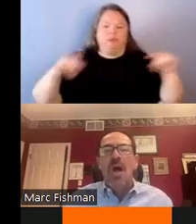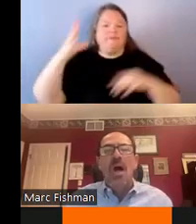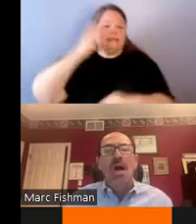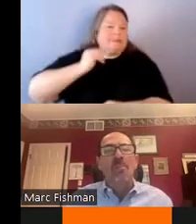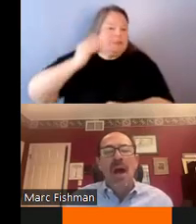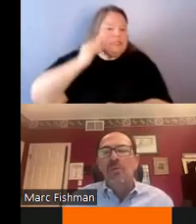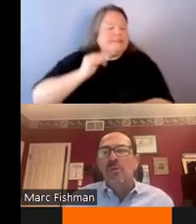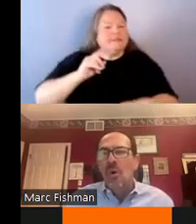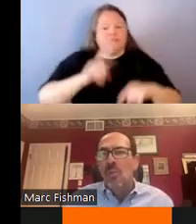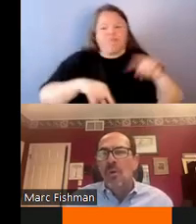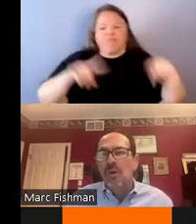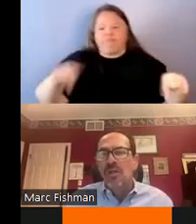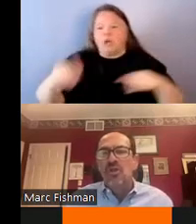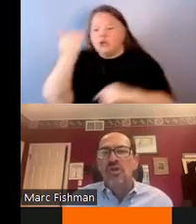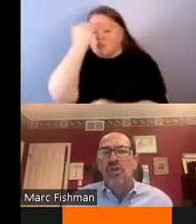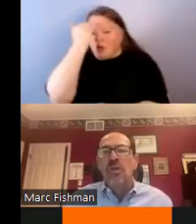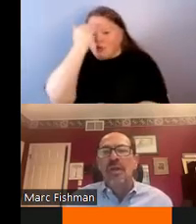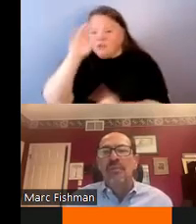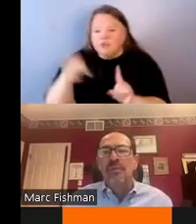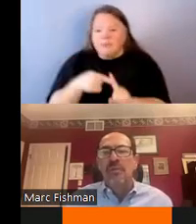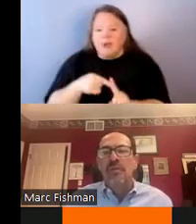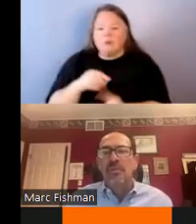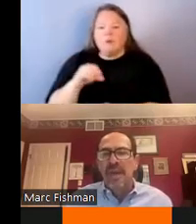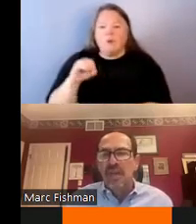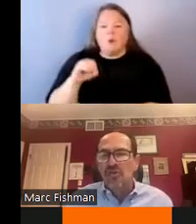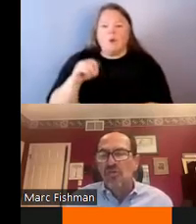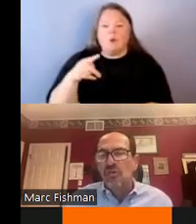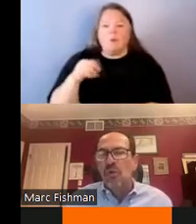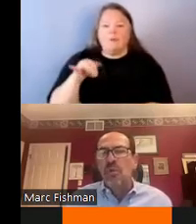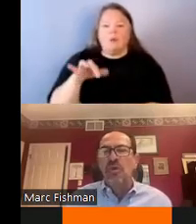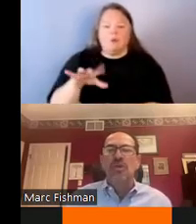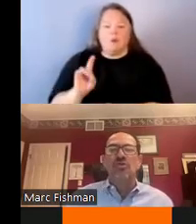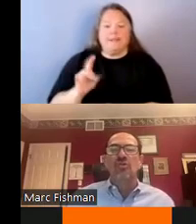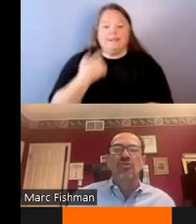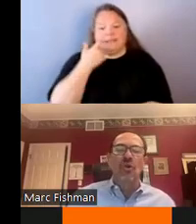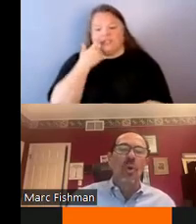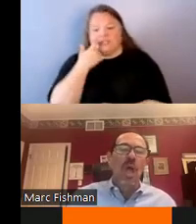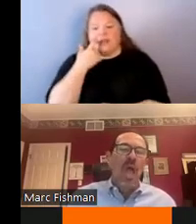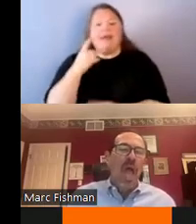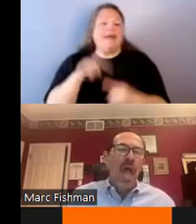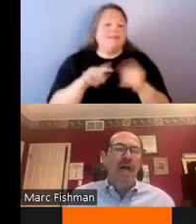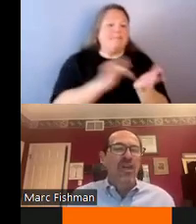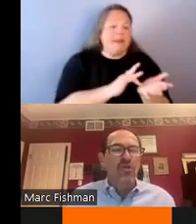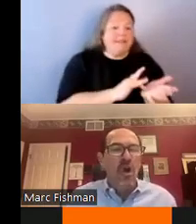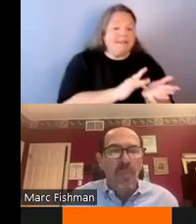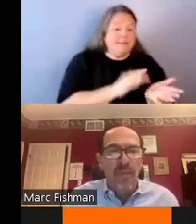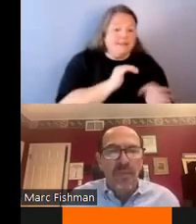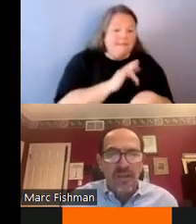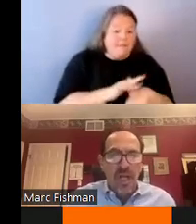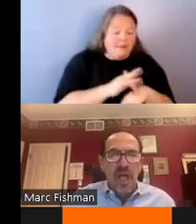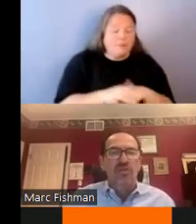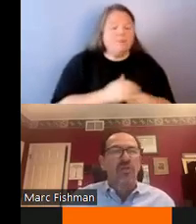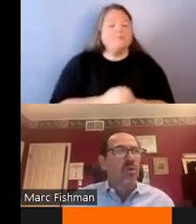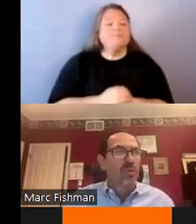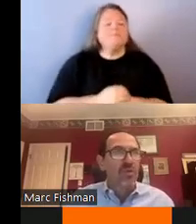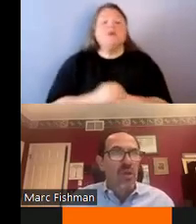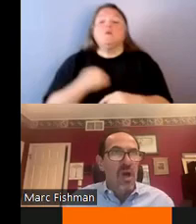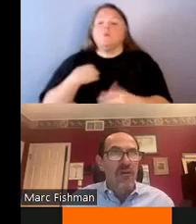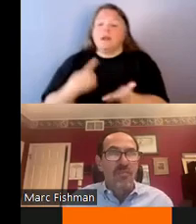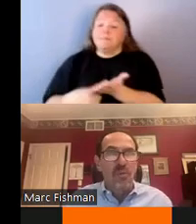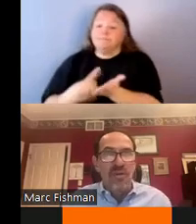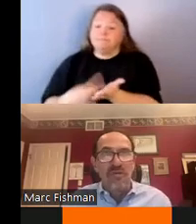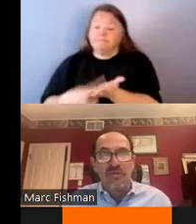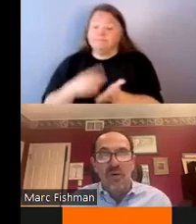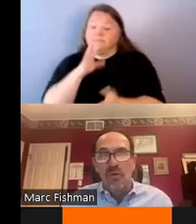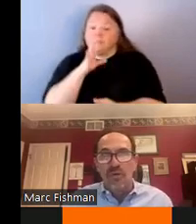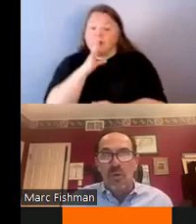knowledge about opioid addiction and the medications for opioid addiction. So as I talk about things, I'll start with a